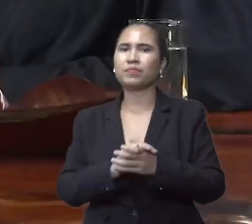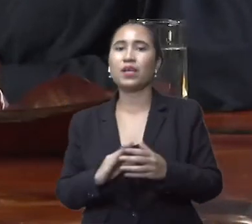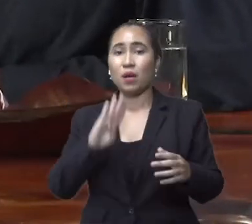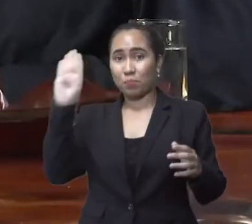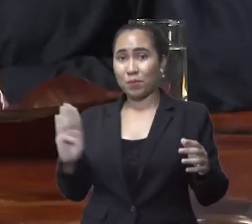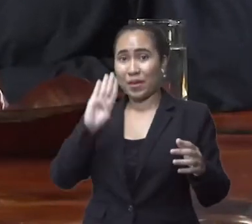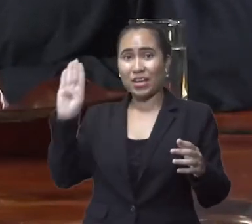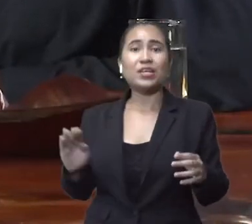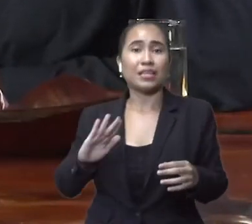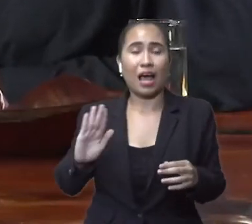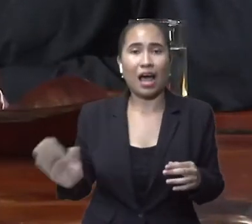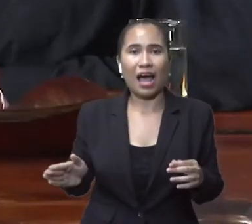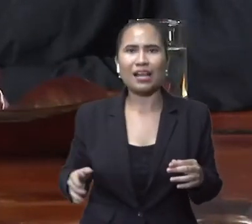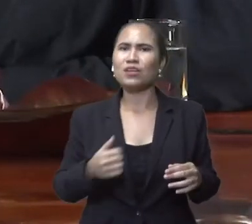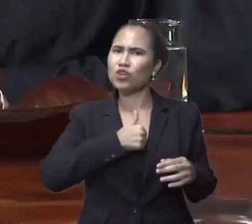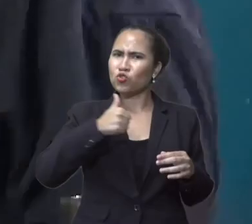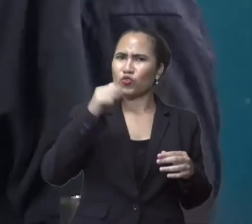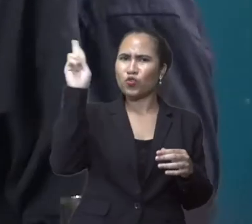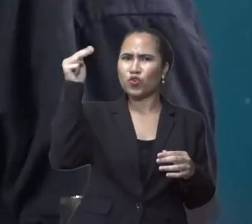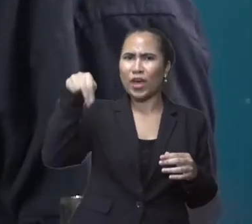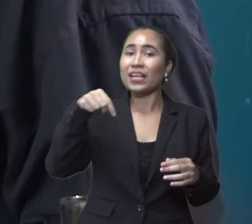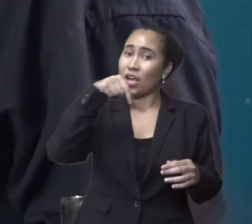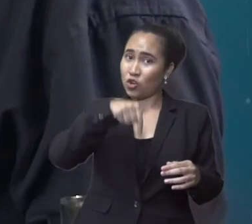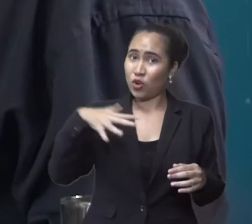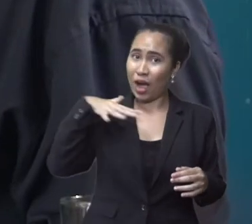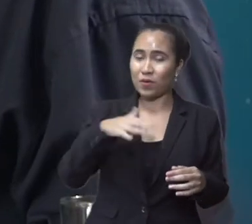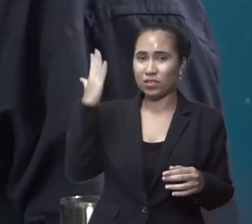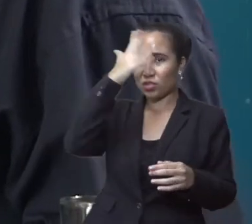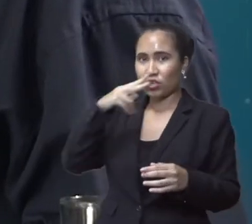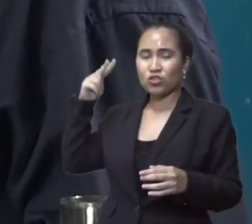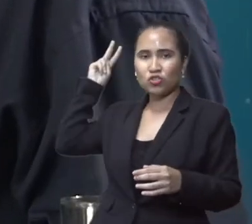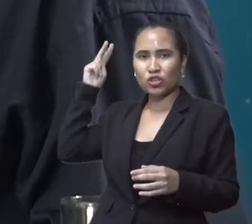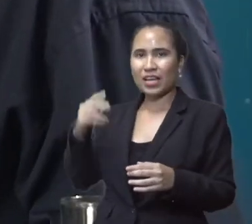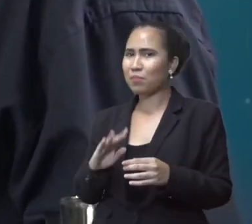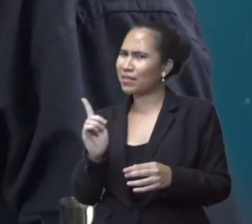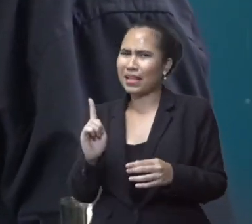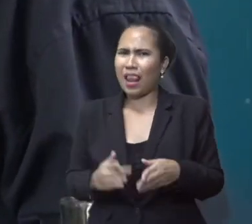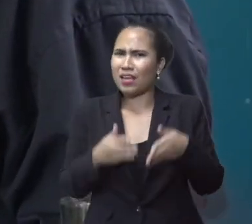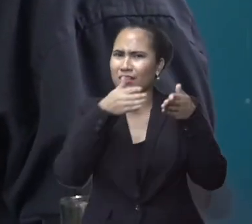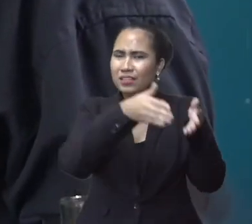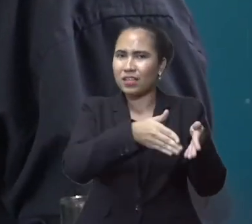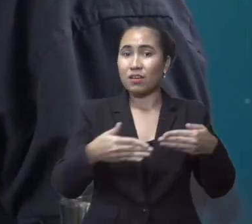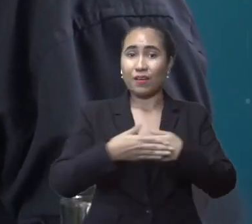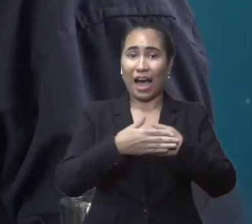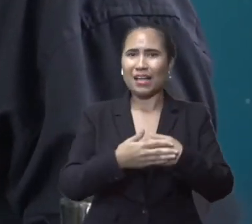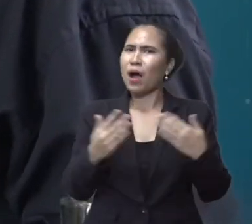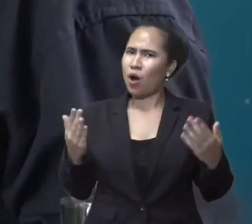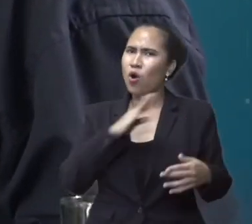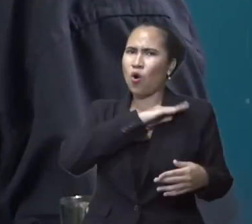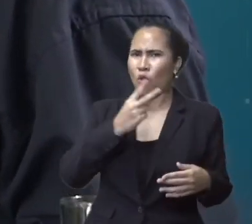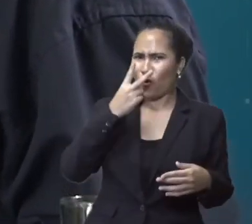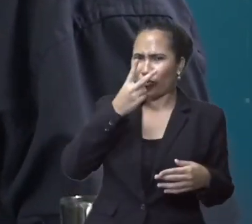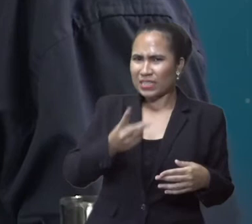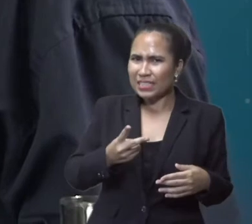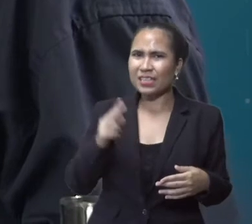a very good moment for us in the UN, but now he's here in Suriname, not just to attend the summit, but also to see what's going